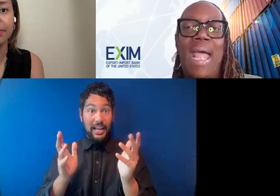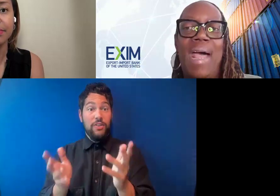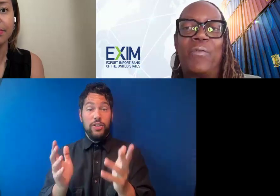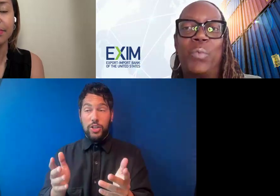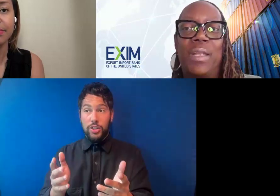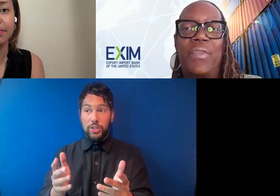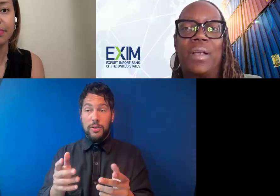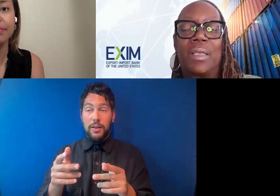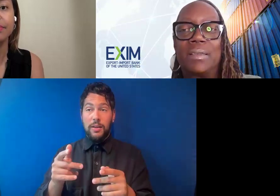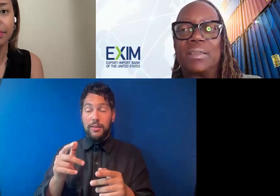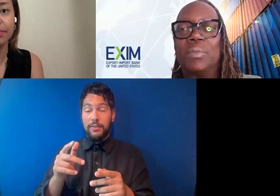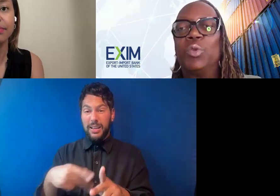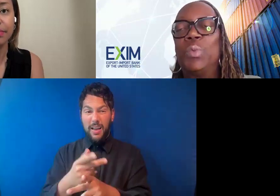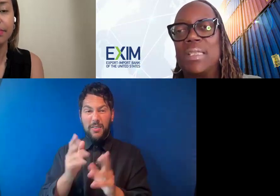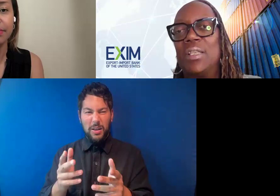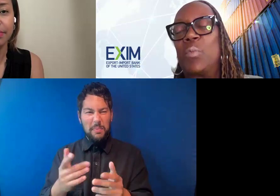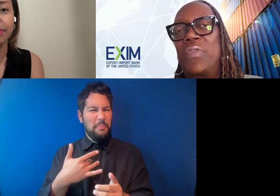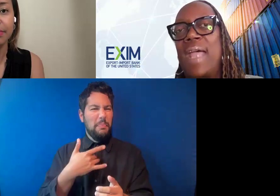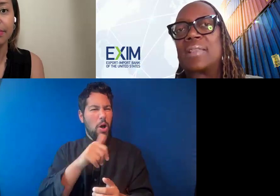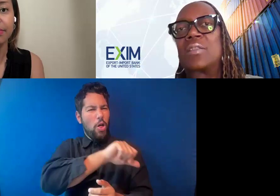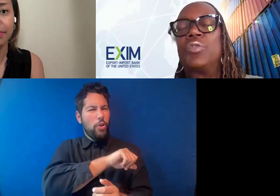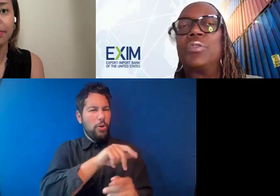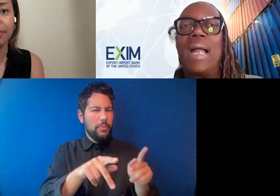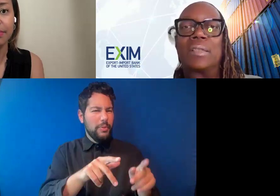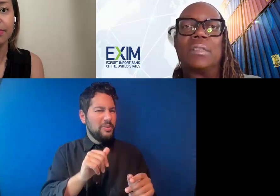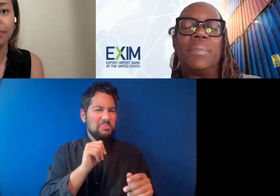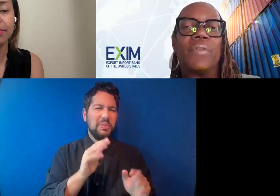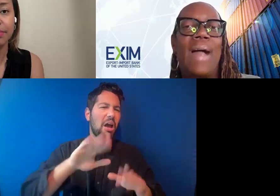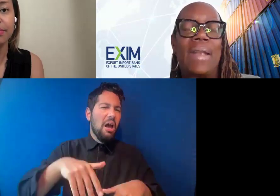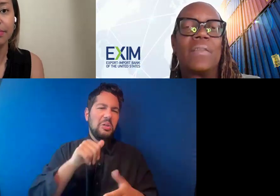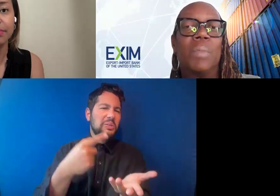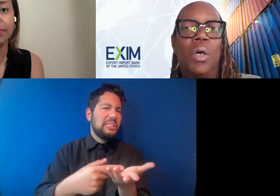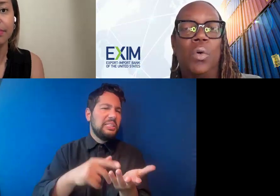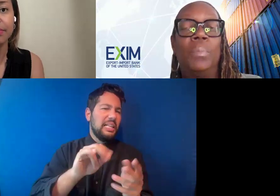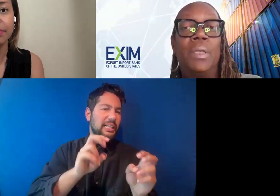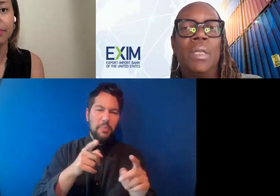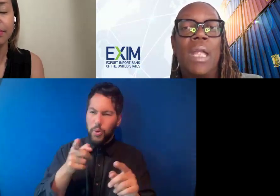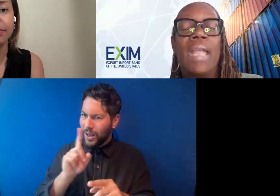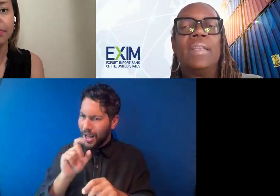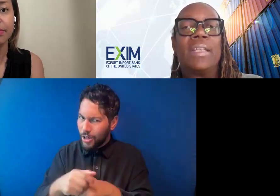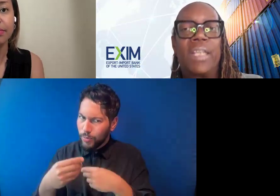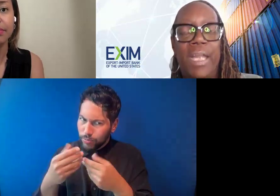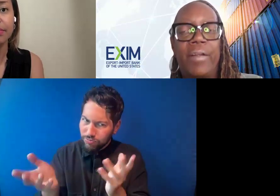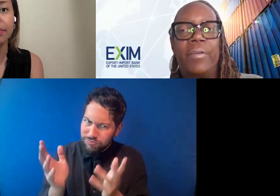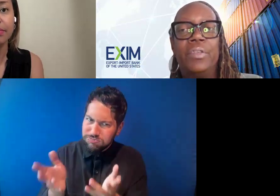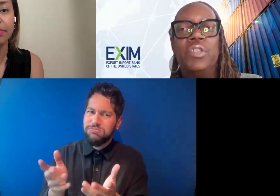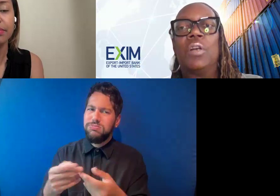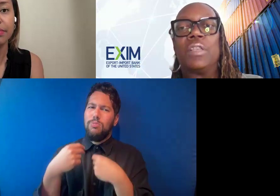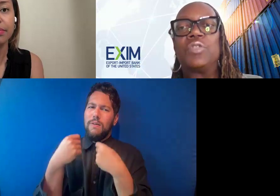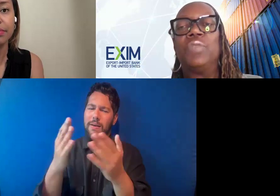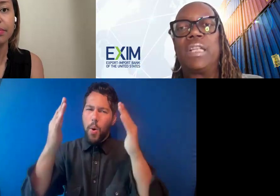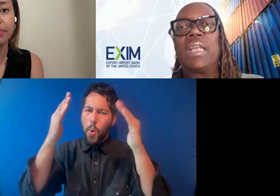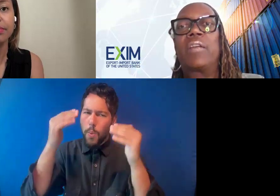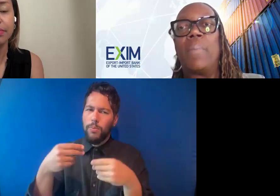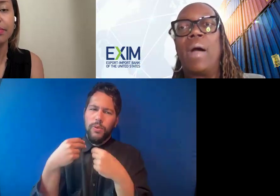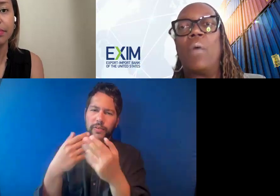would have with a customer who is dealing with that. So you're actually providing them hope and care, that